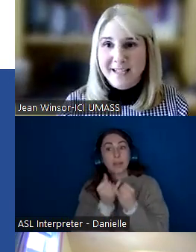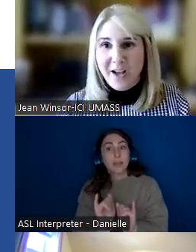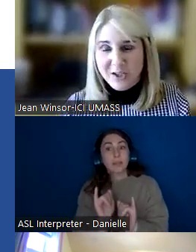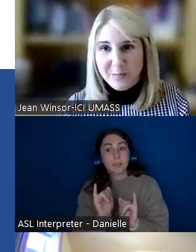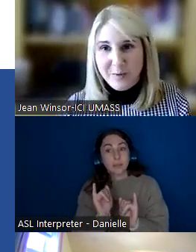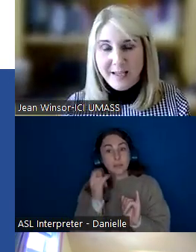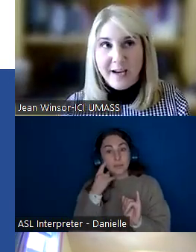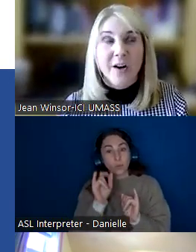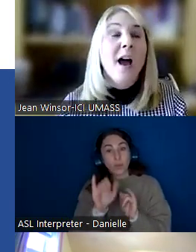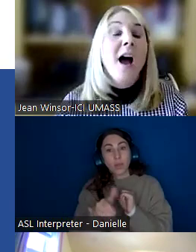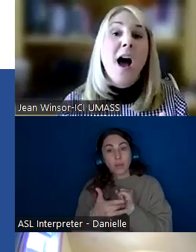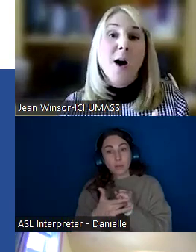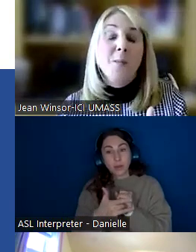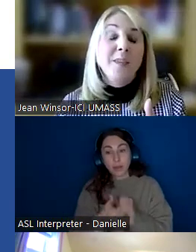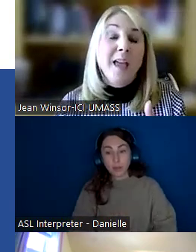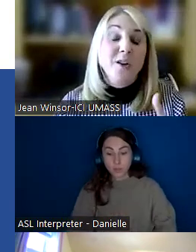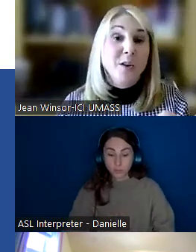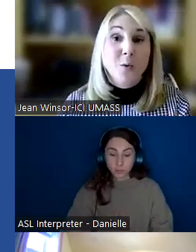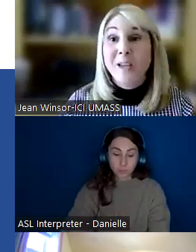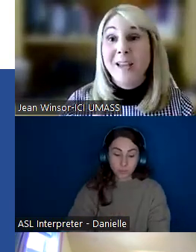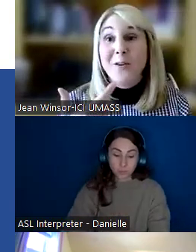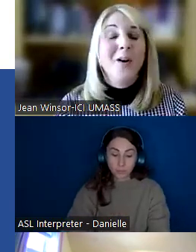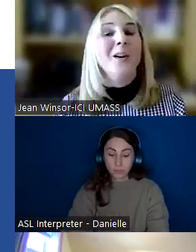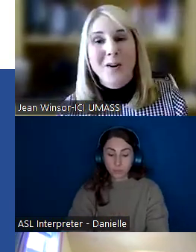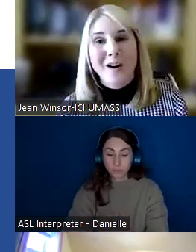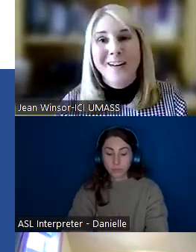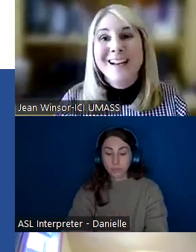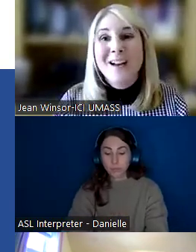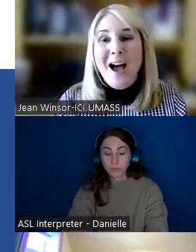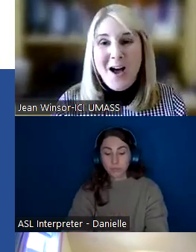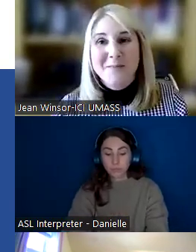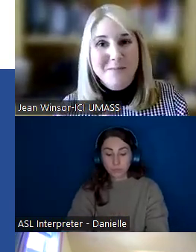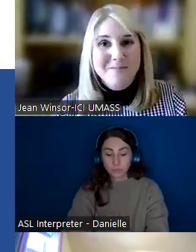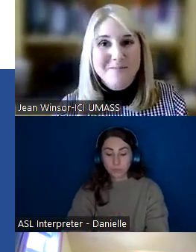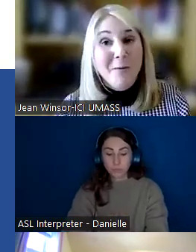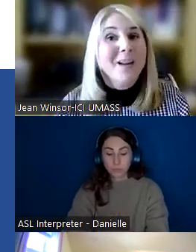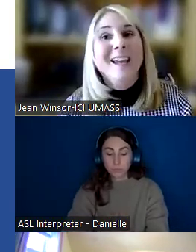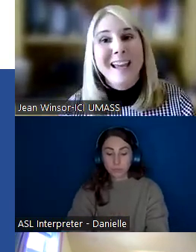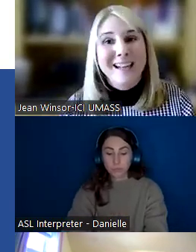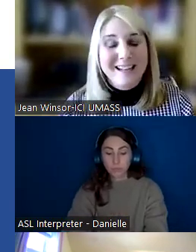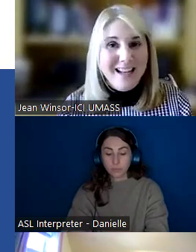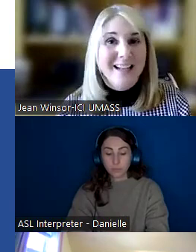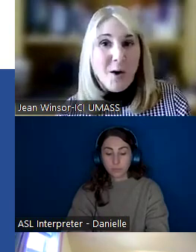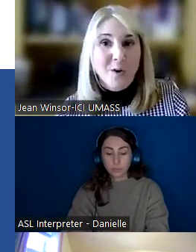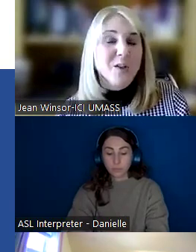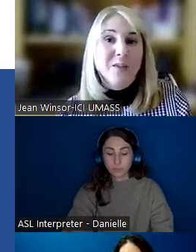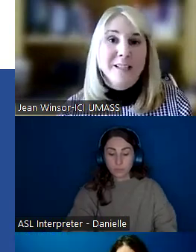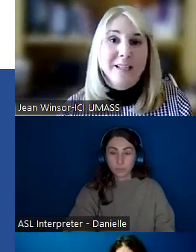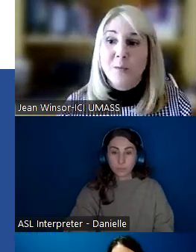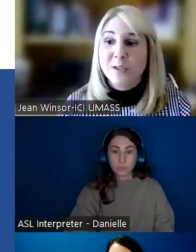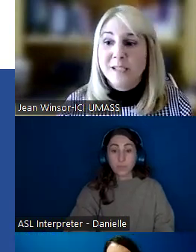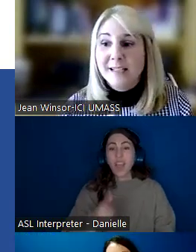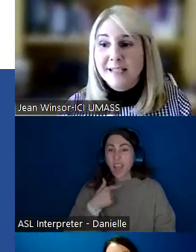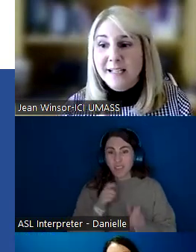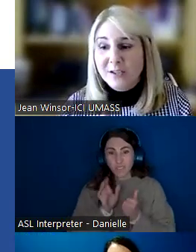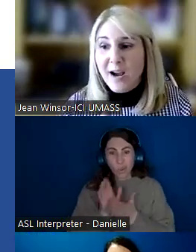that technology can play there, that you're either working or you're not working in a non-work service, and